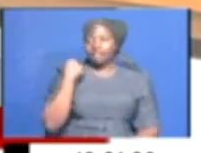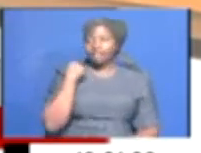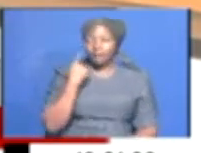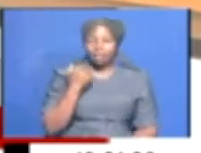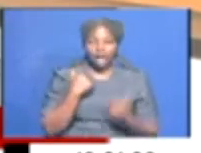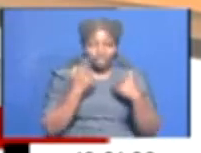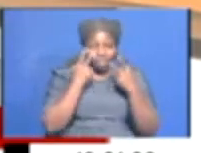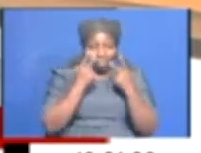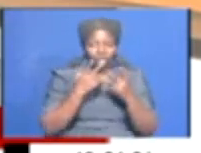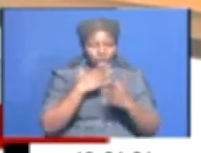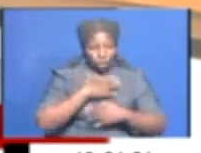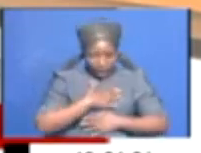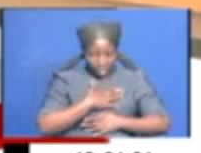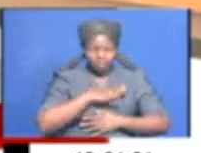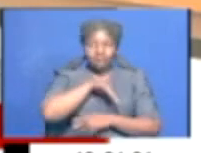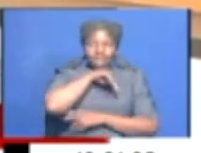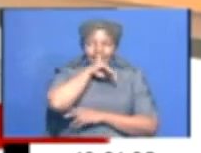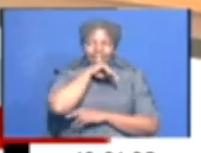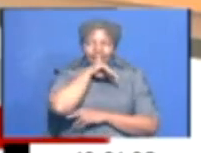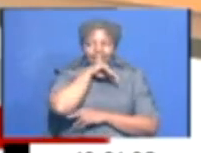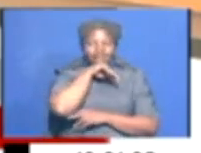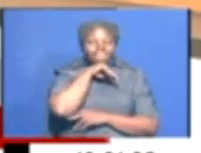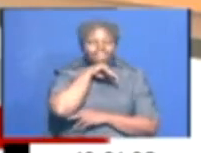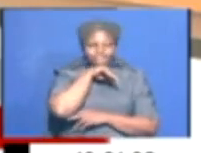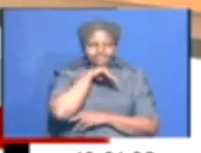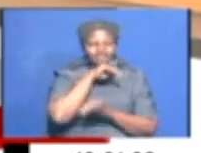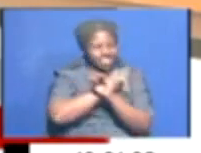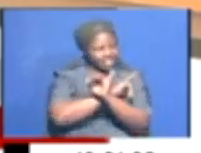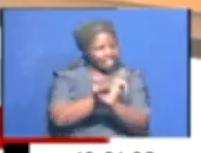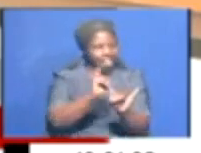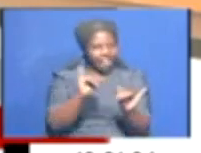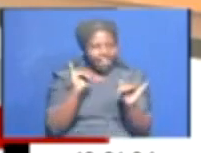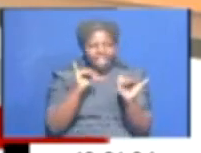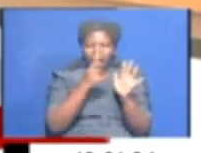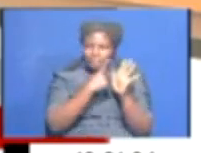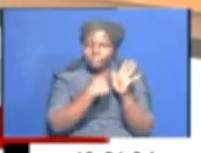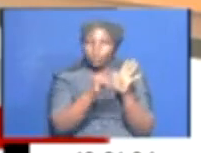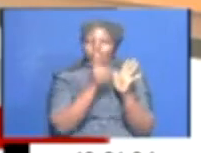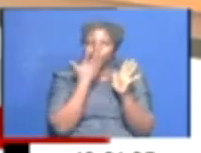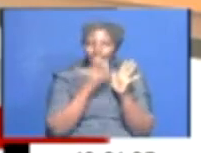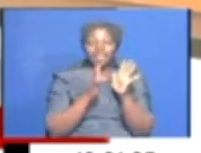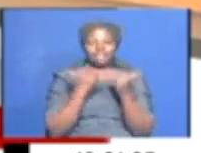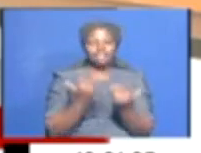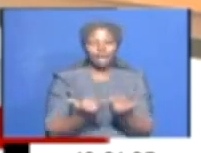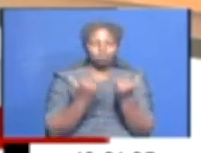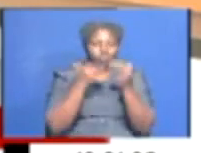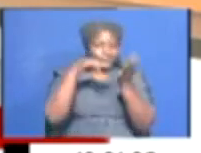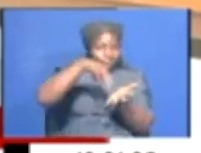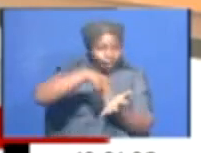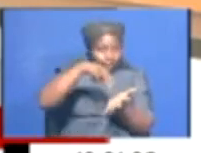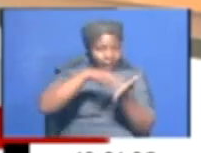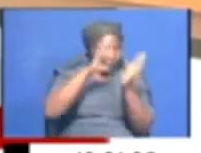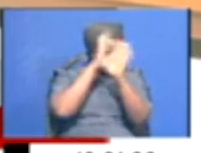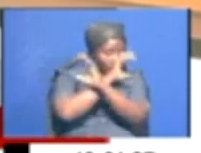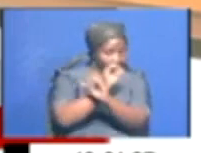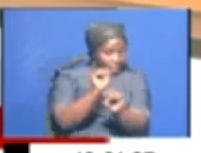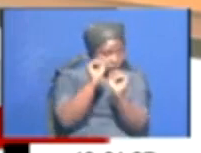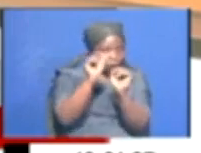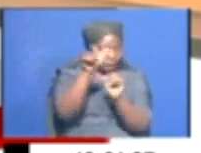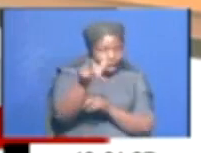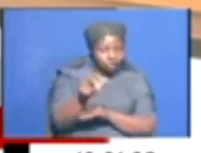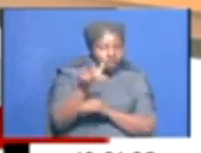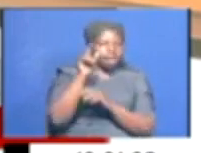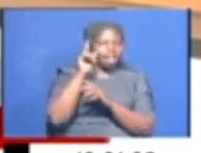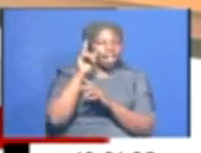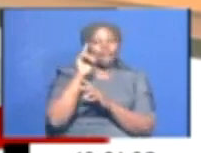Honorable Raila Odinga cleared now, and he is the presidential candidate under the Azimio La Umoja One Kenya Alliance Party.